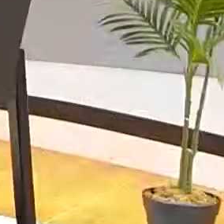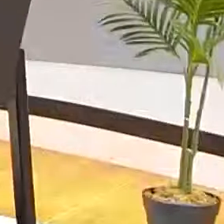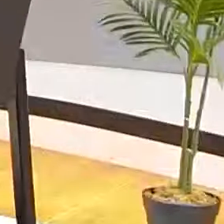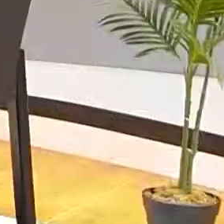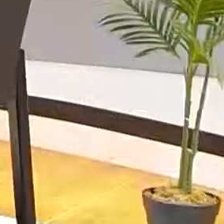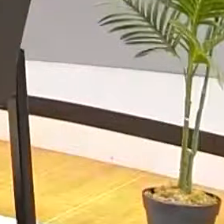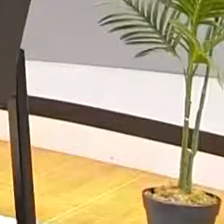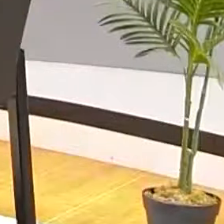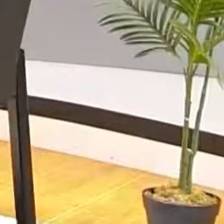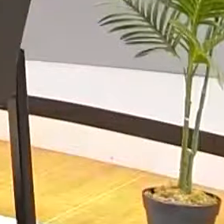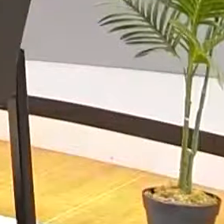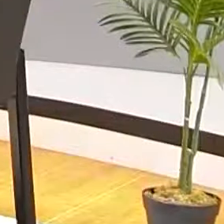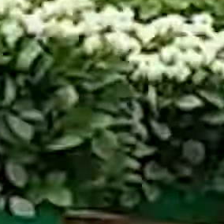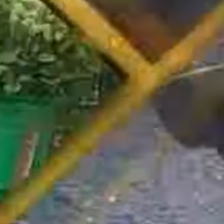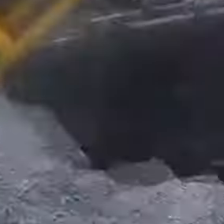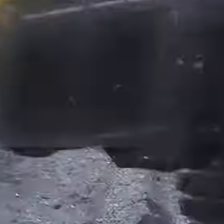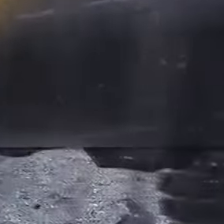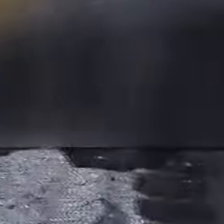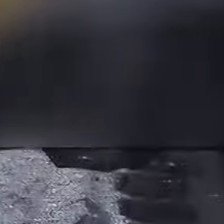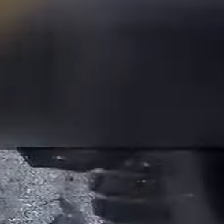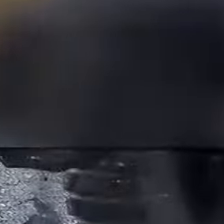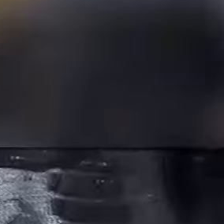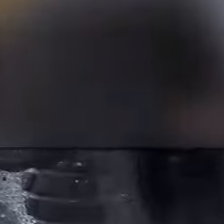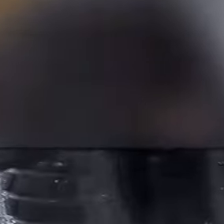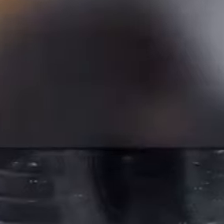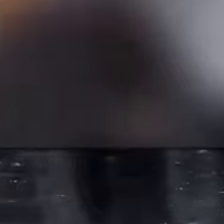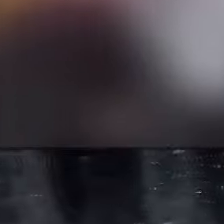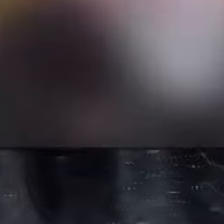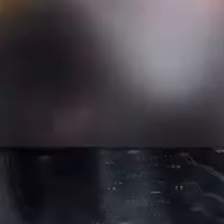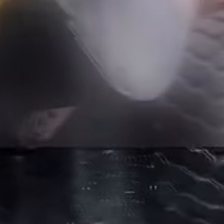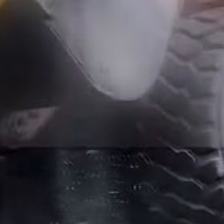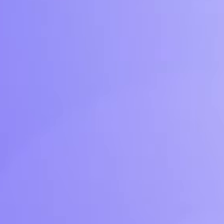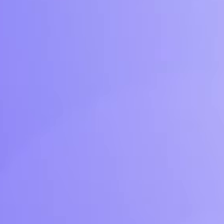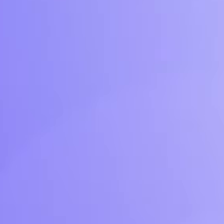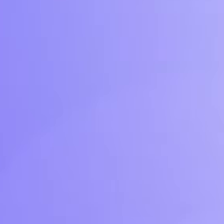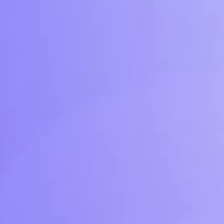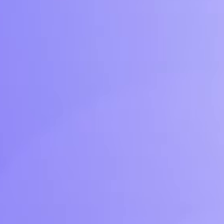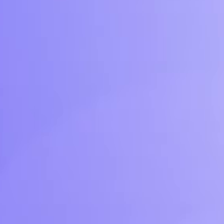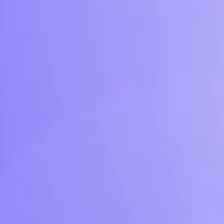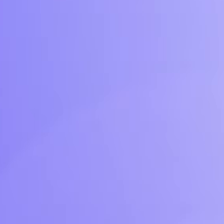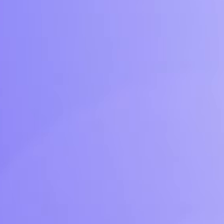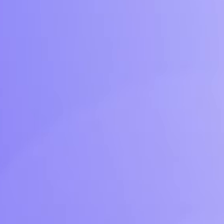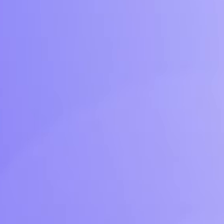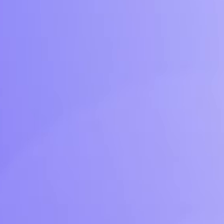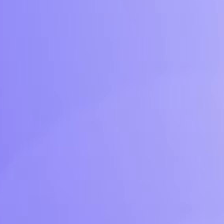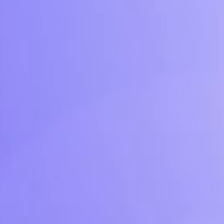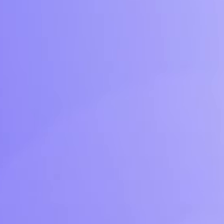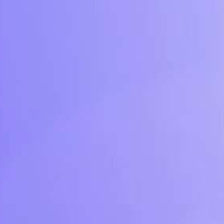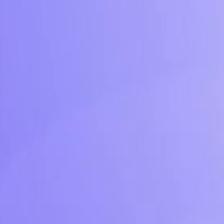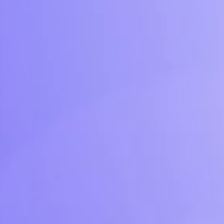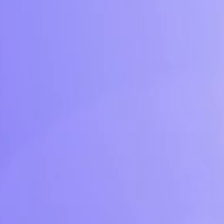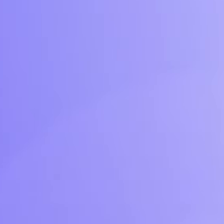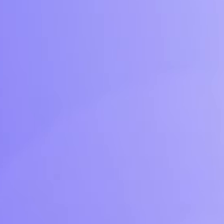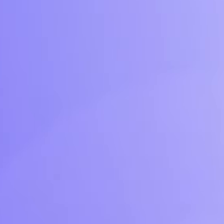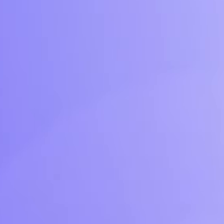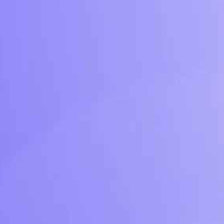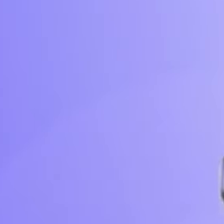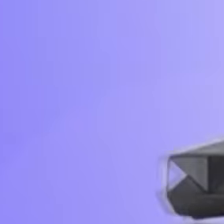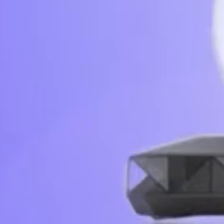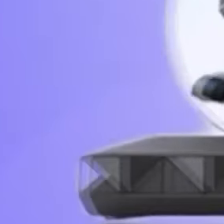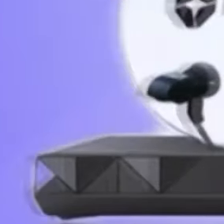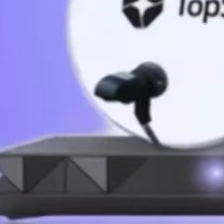policies and programs. Join us every Tuesday at 18 hours on Zanis TV, Topstar Platform,